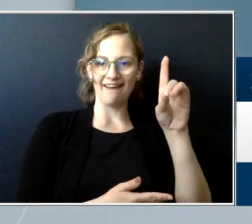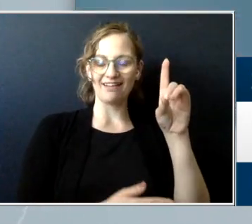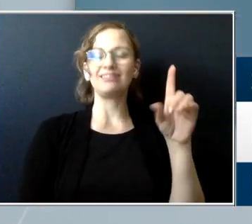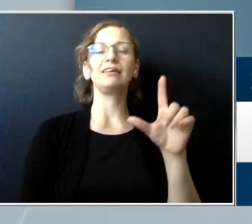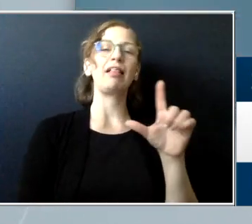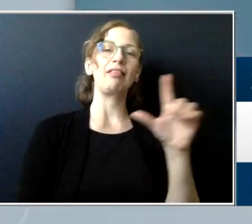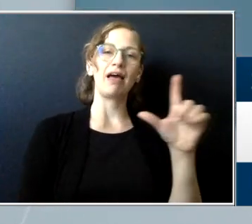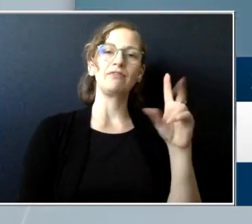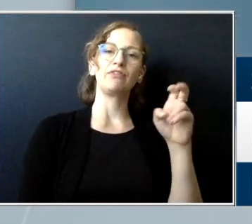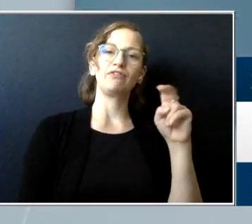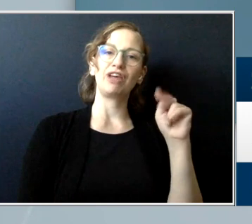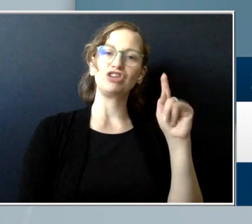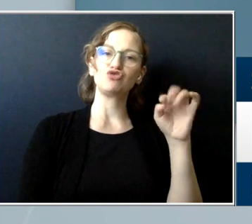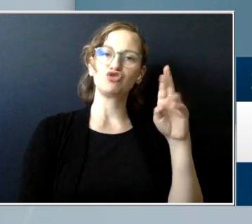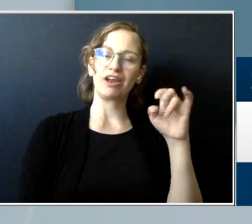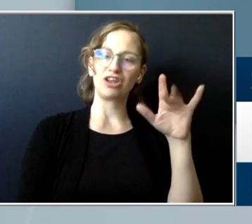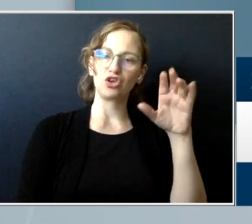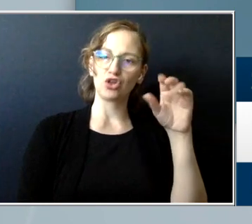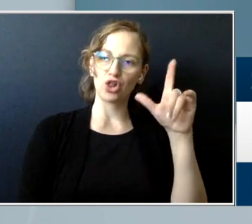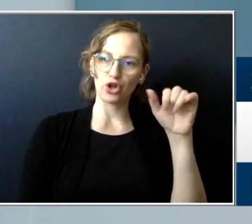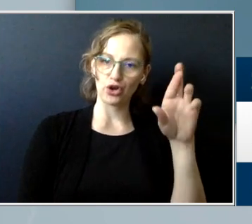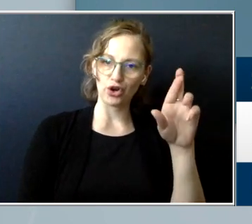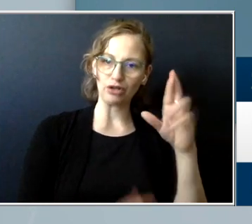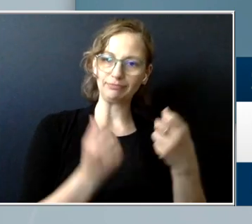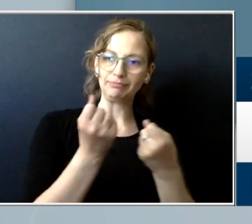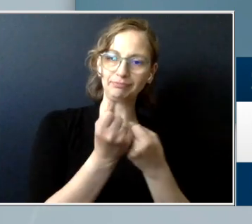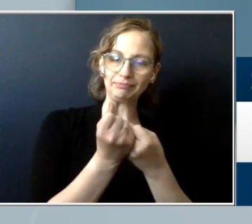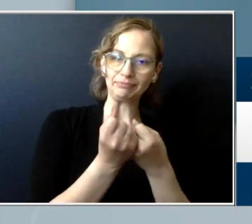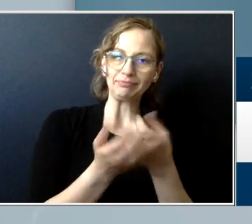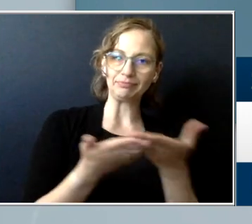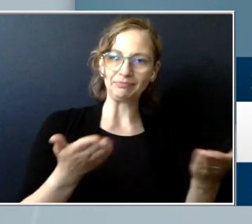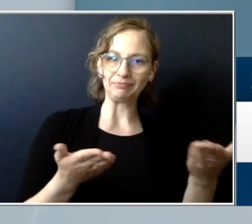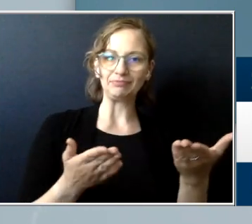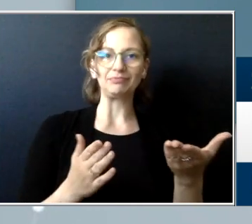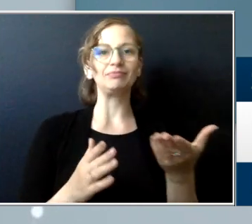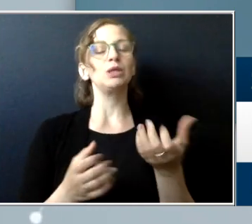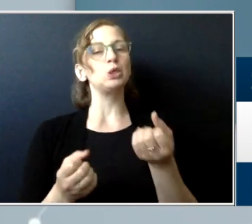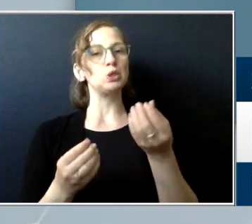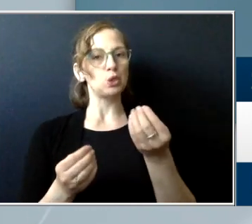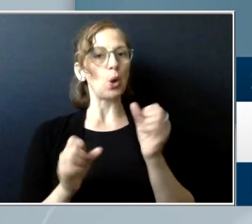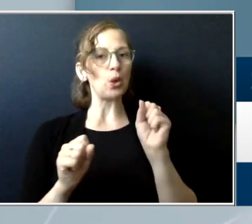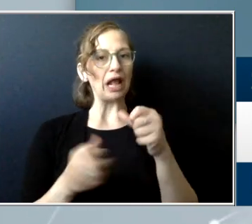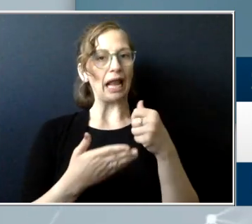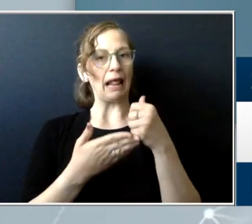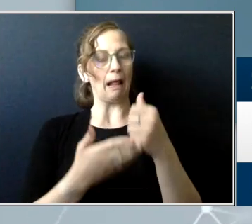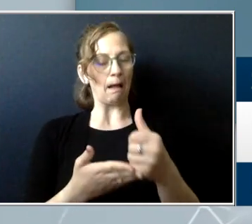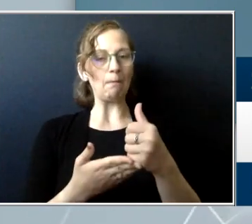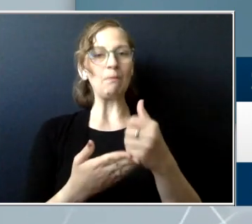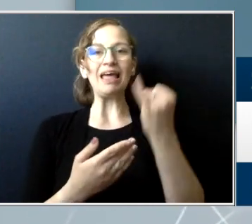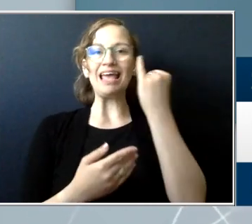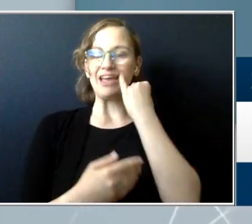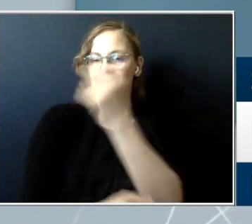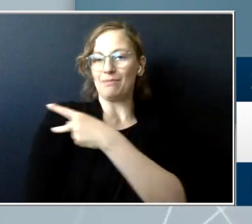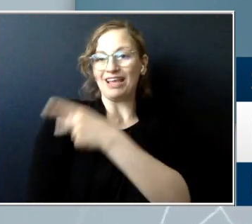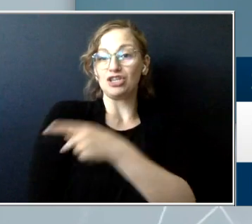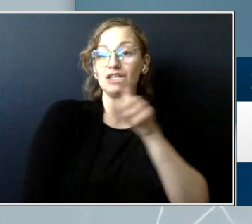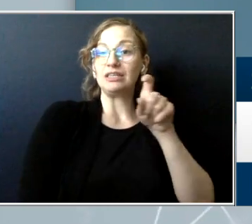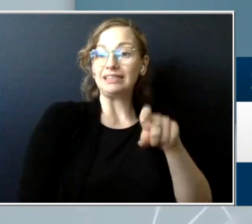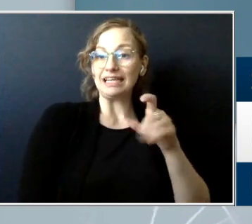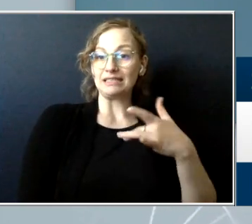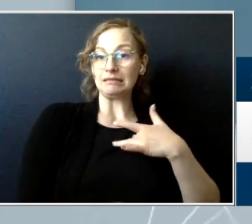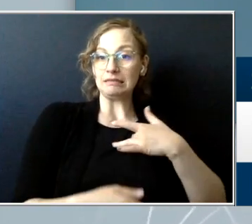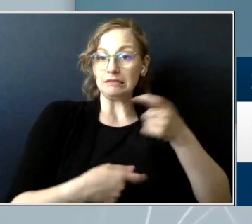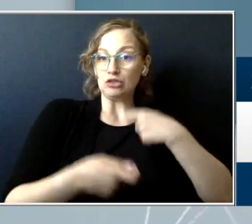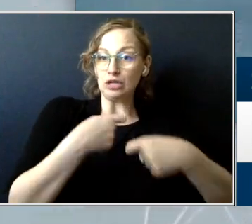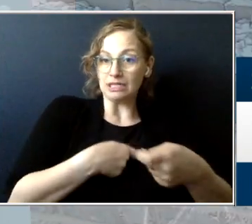help them hold out for a heart transplant, as in bridge therapy, or help their heart keep pumping for years as destination